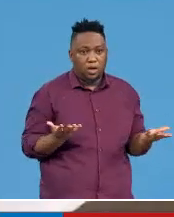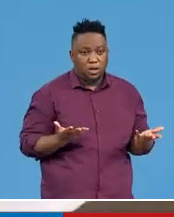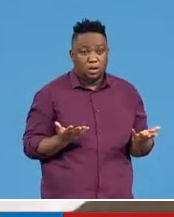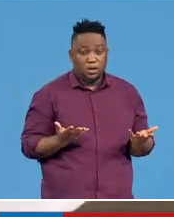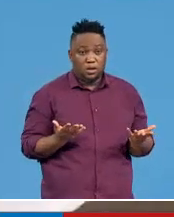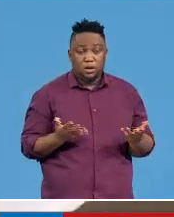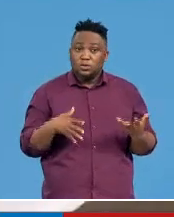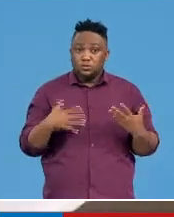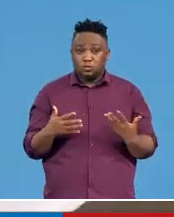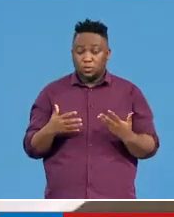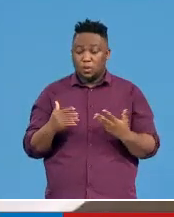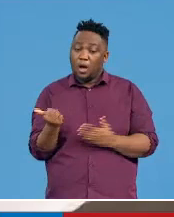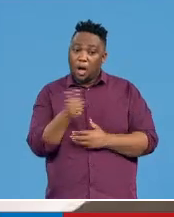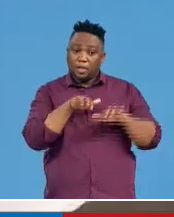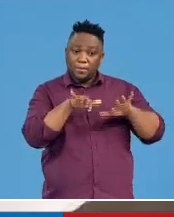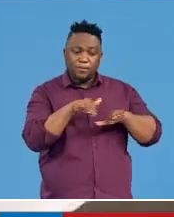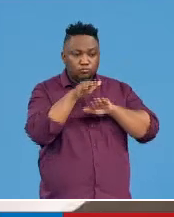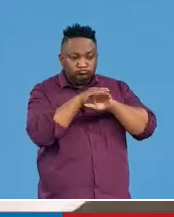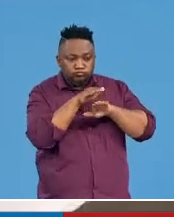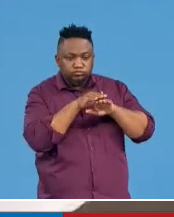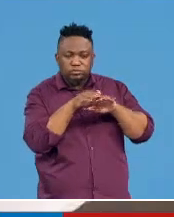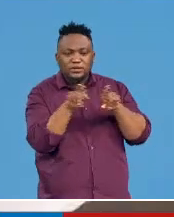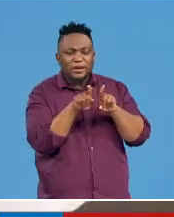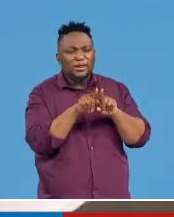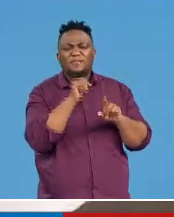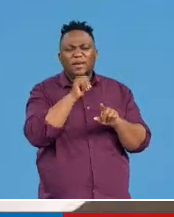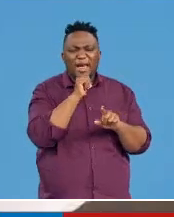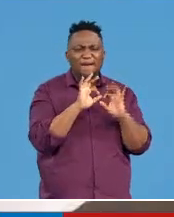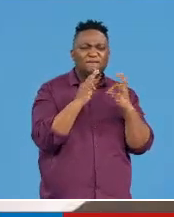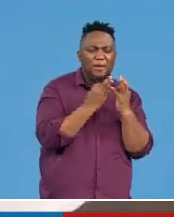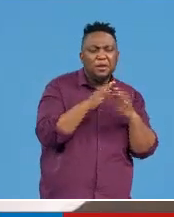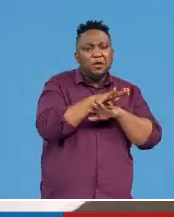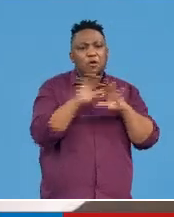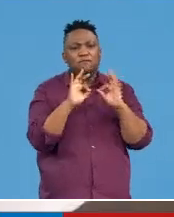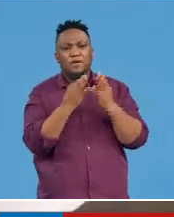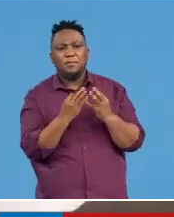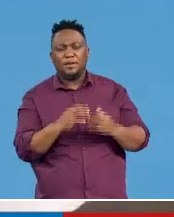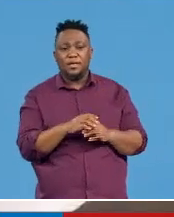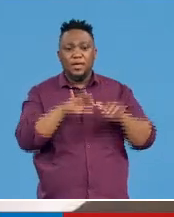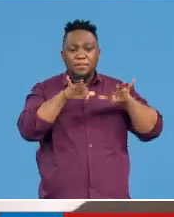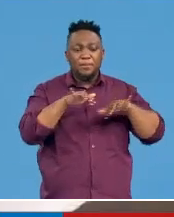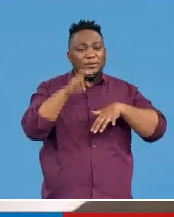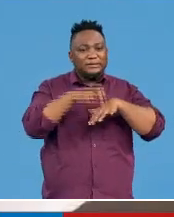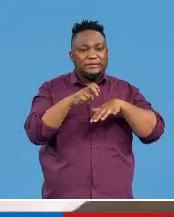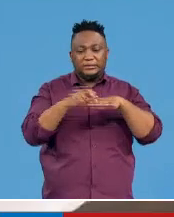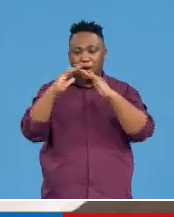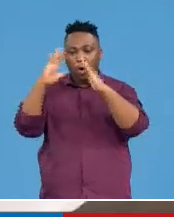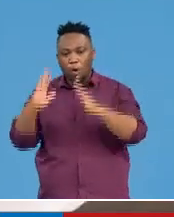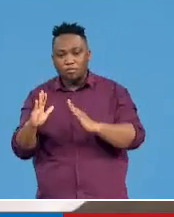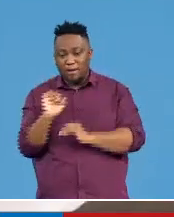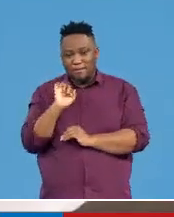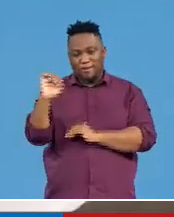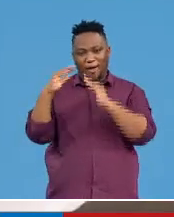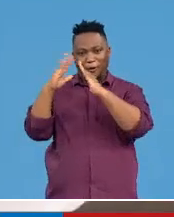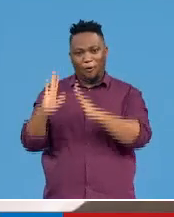and looking after the well-being of others extended to non-family members too. Strangers in the need of shelter knew that they could come to her house,